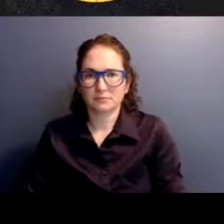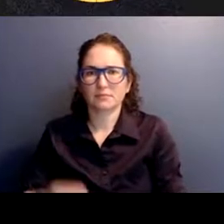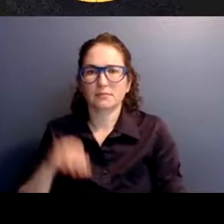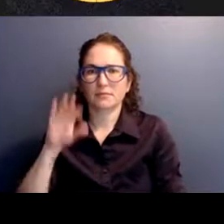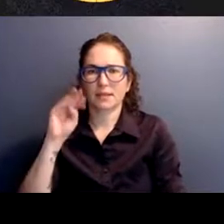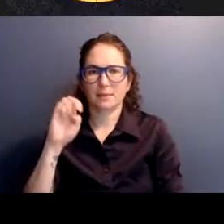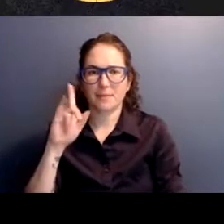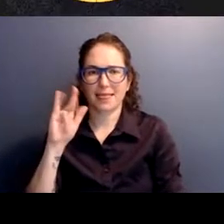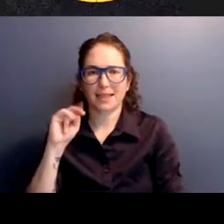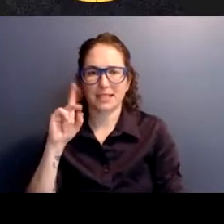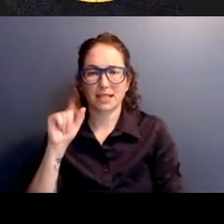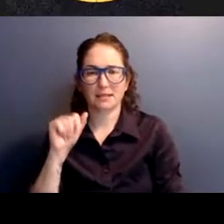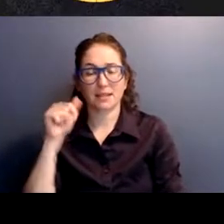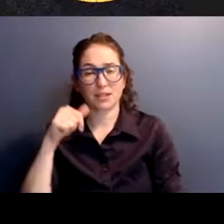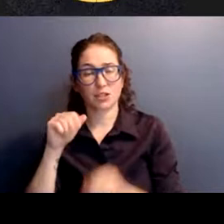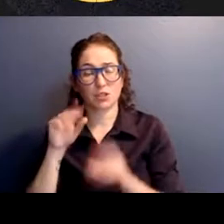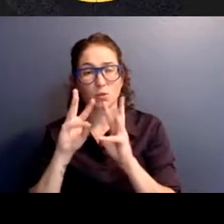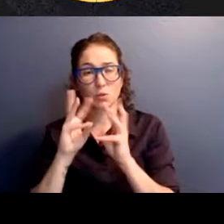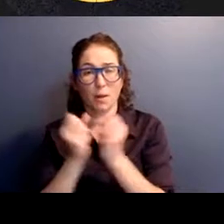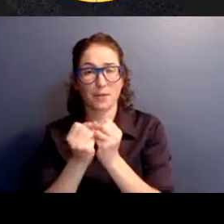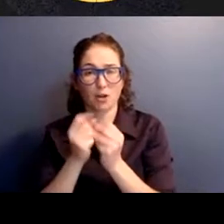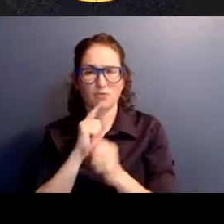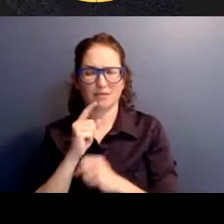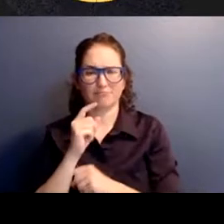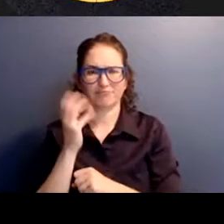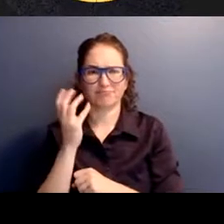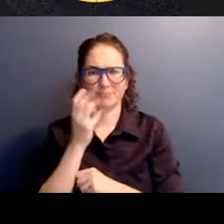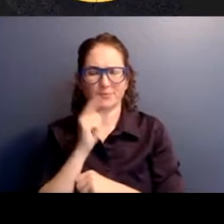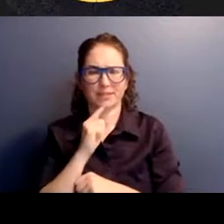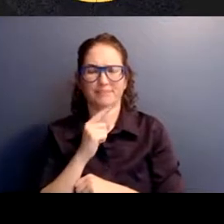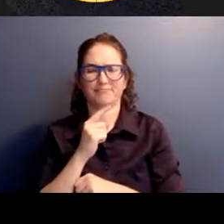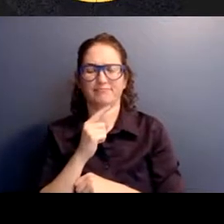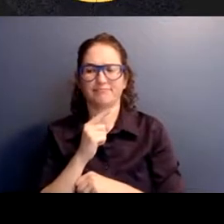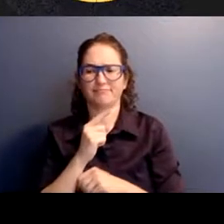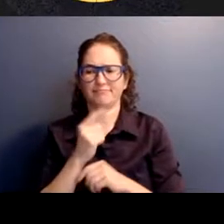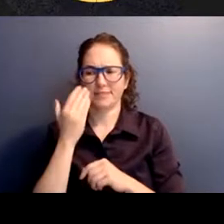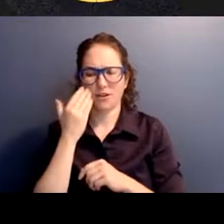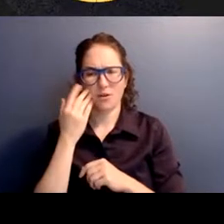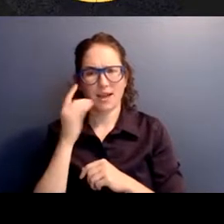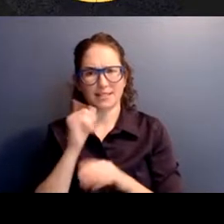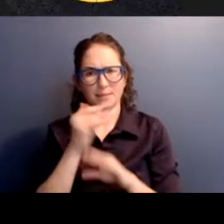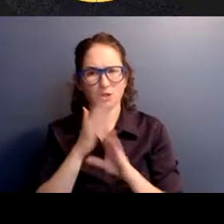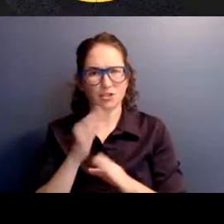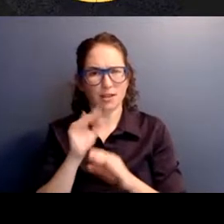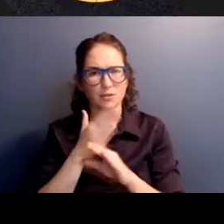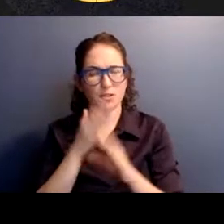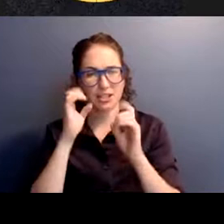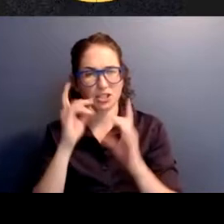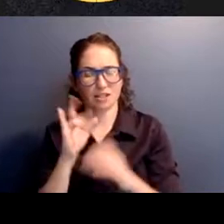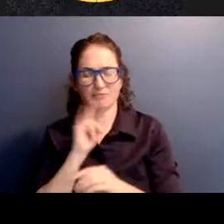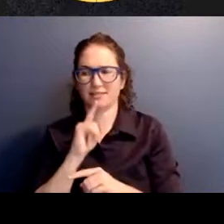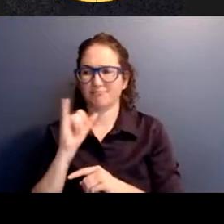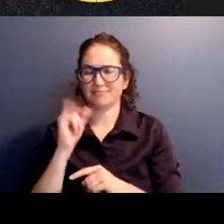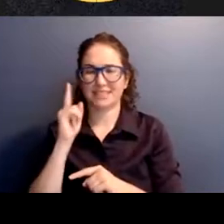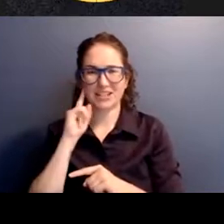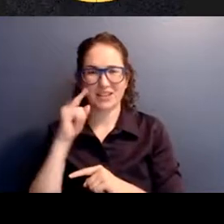and excessively profound to me as a musician and music educator. I mean, to hear the